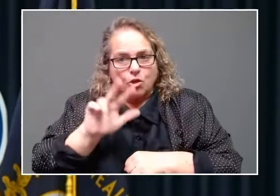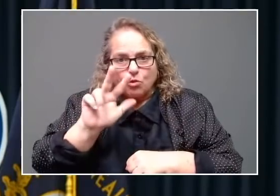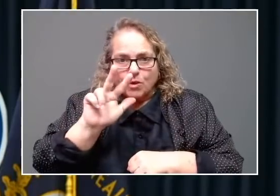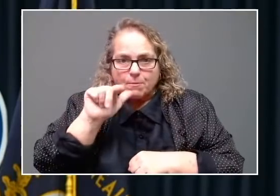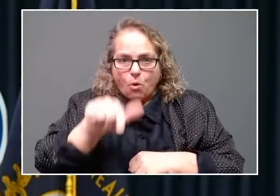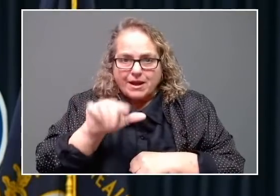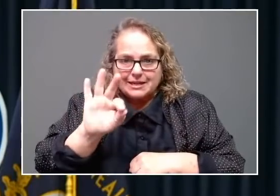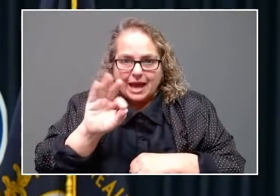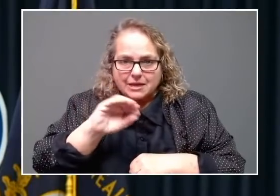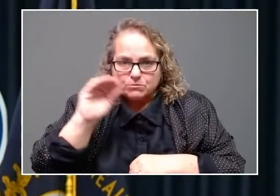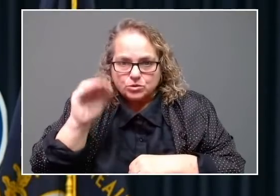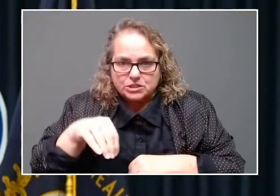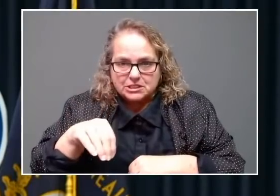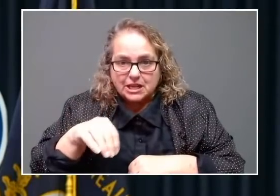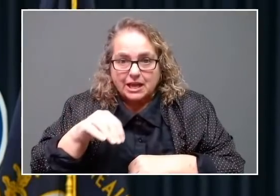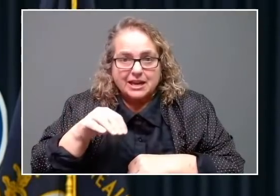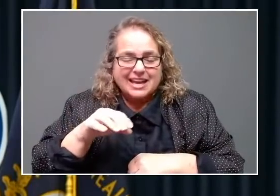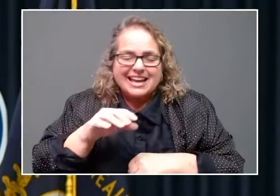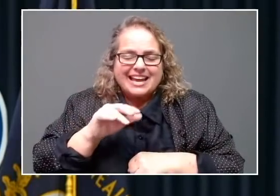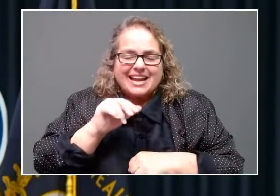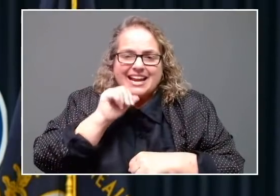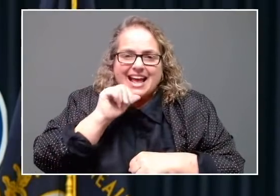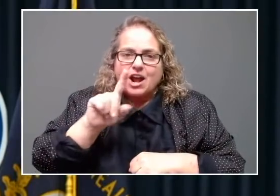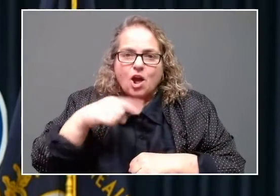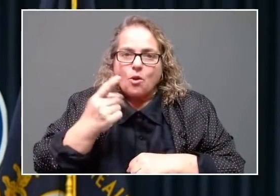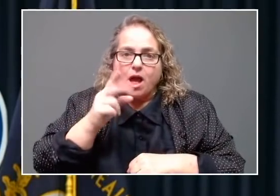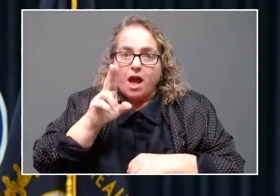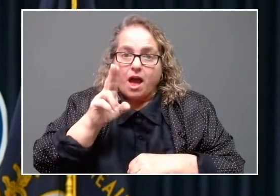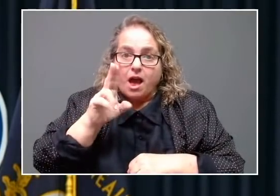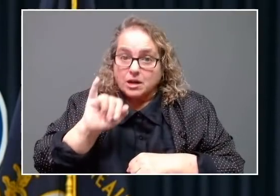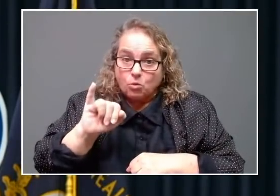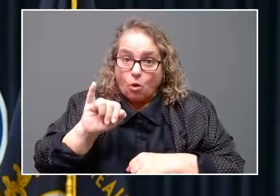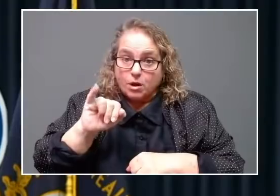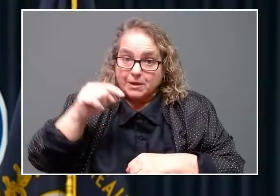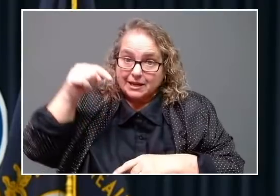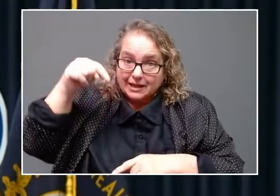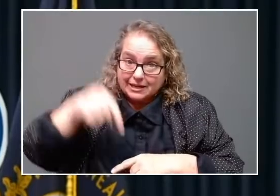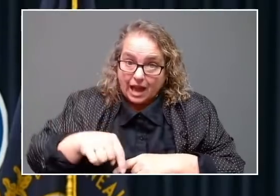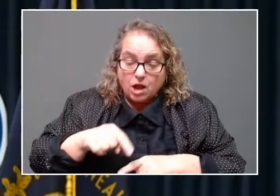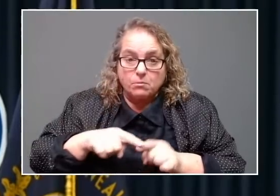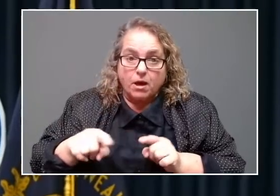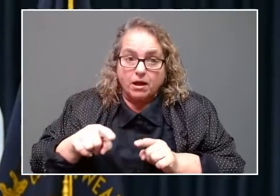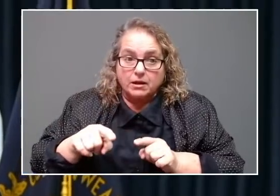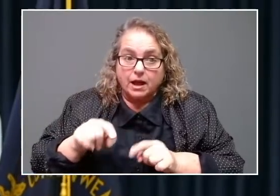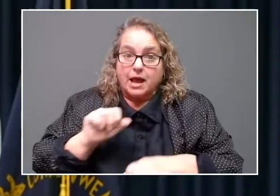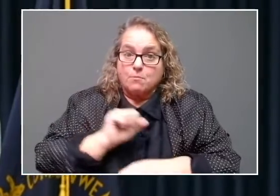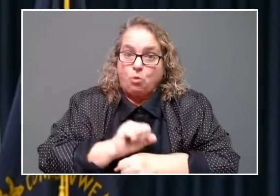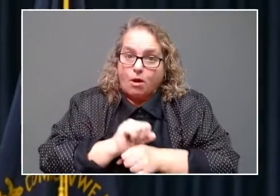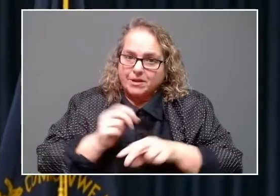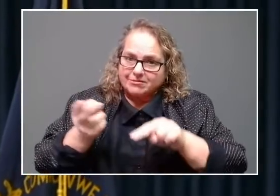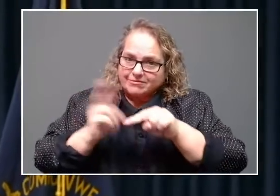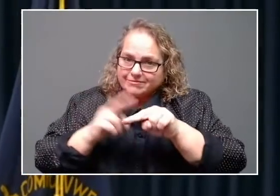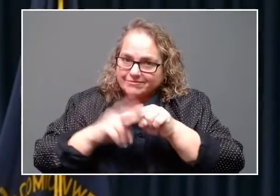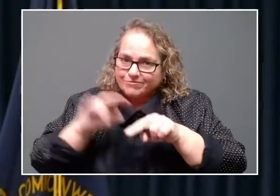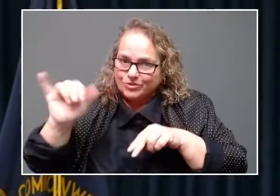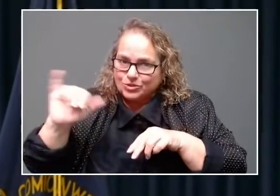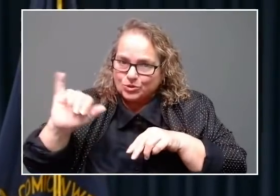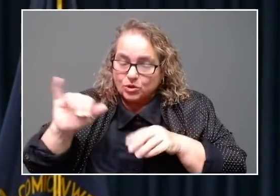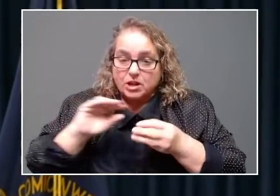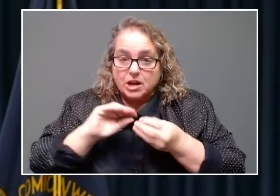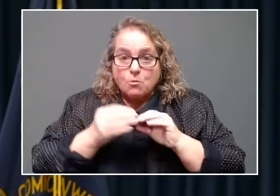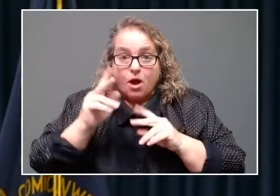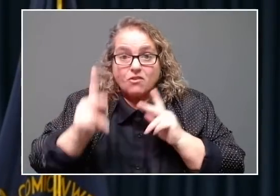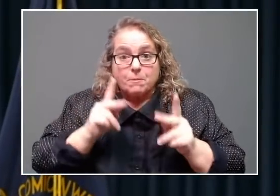3.9%. Not just unemployment going down, but employment going up. The number of people employed in December in Kentucky